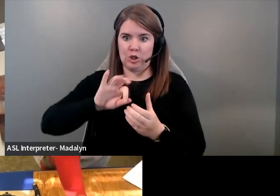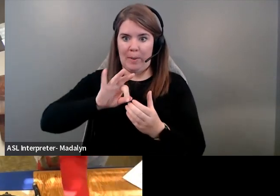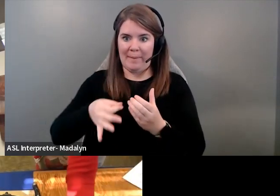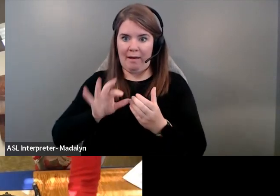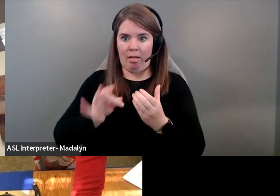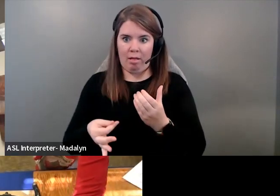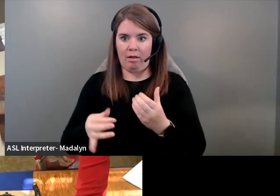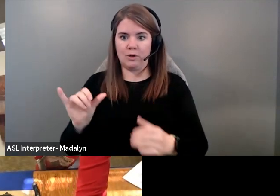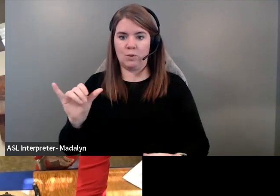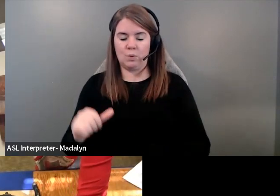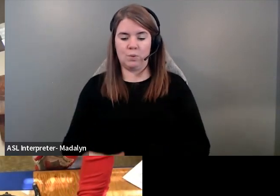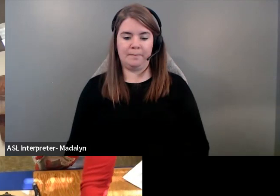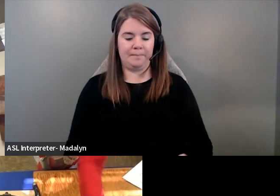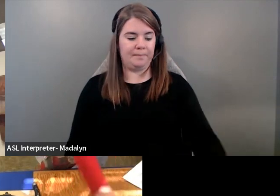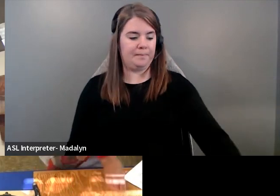tip.